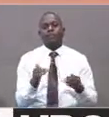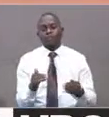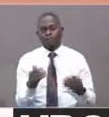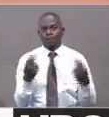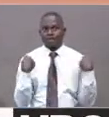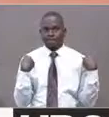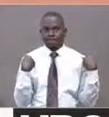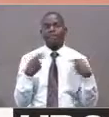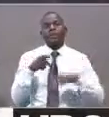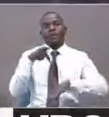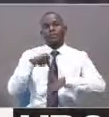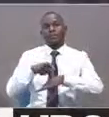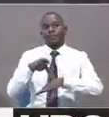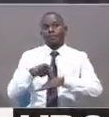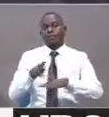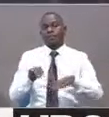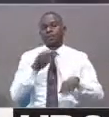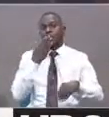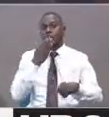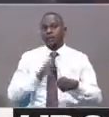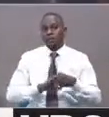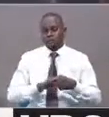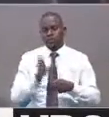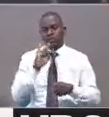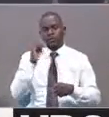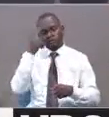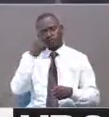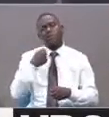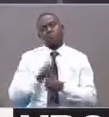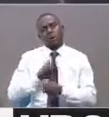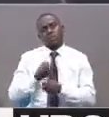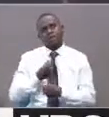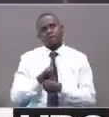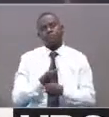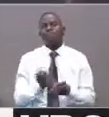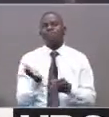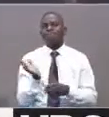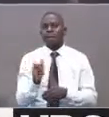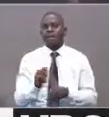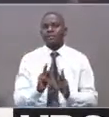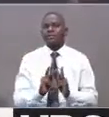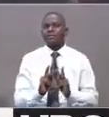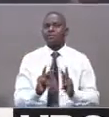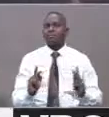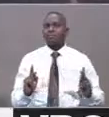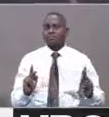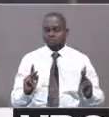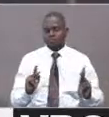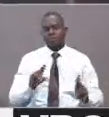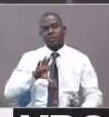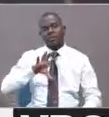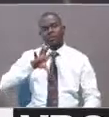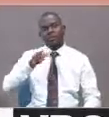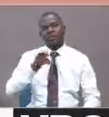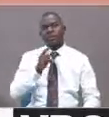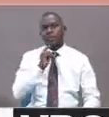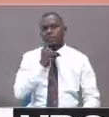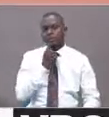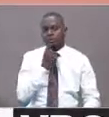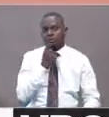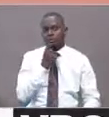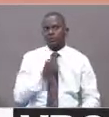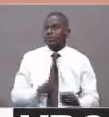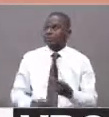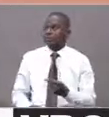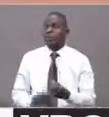General Elweru promised that government is doing all possible to restore peace in the fragile region of Karamoja. With